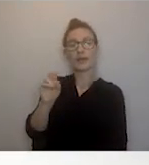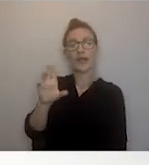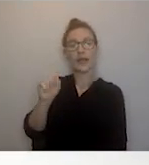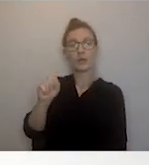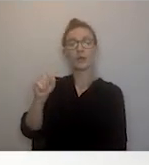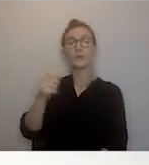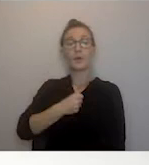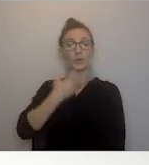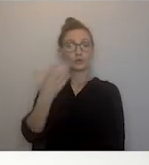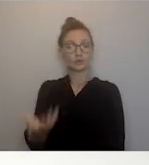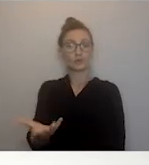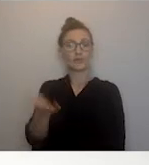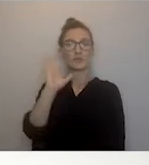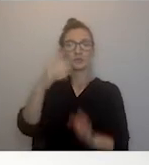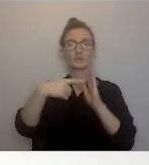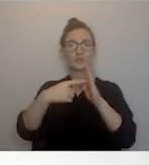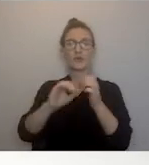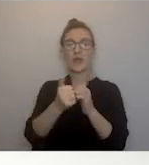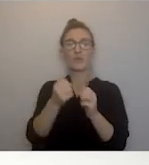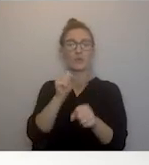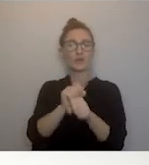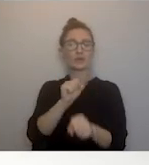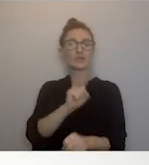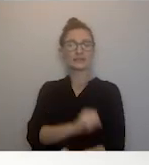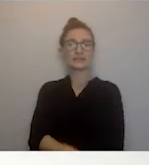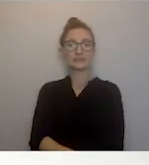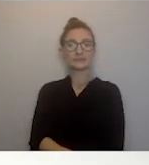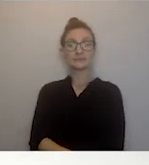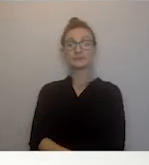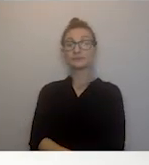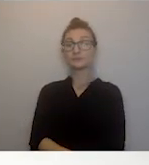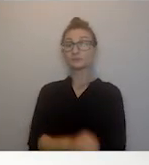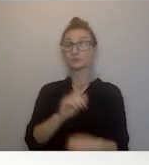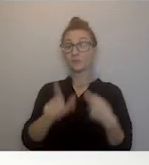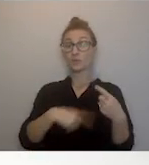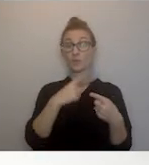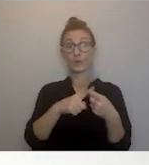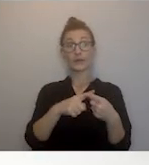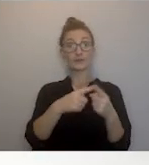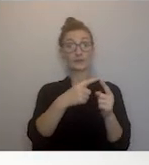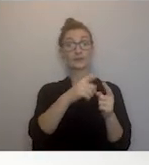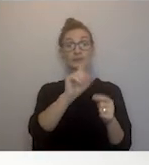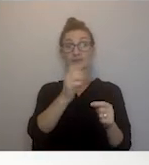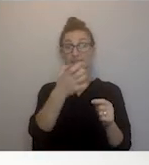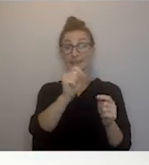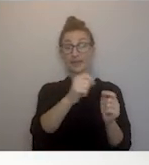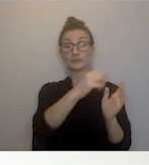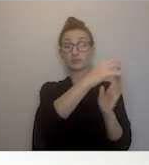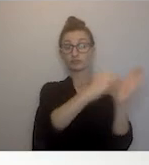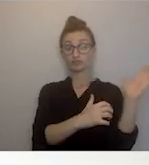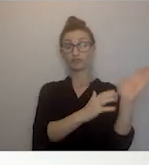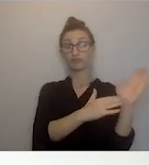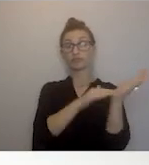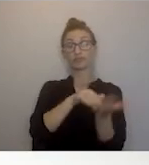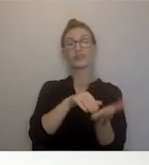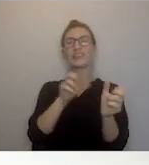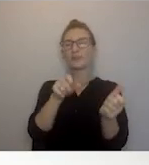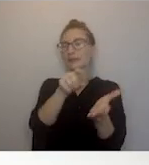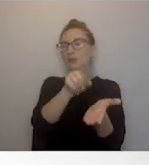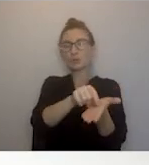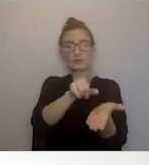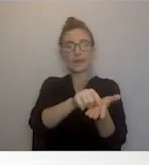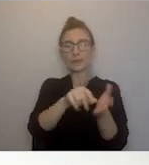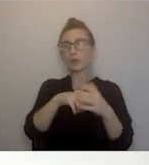Blackout Poetry. If you've never seen it before, let me show you how it works. So blackout poetry is when you take any type of base text. This can